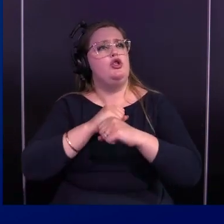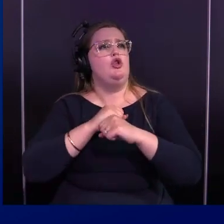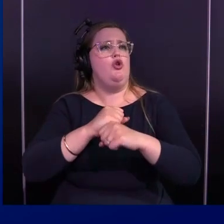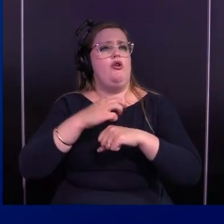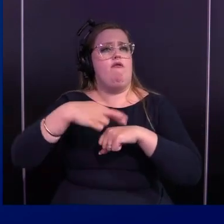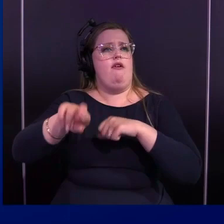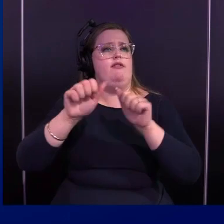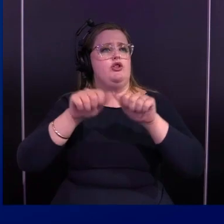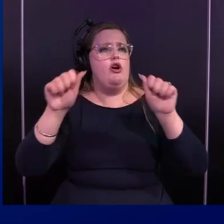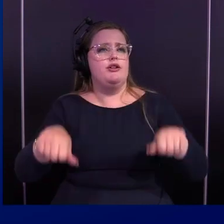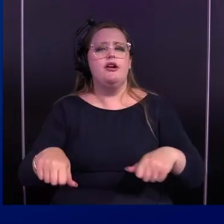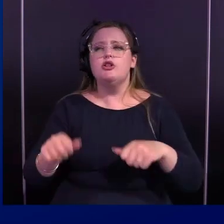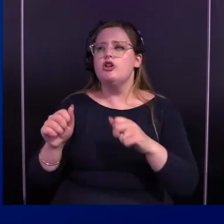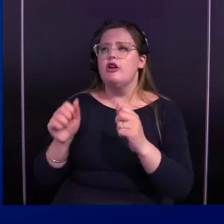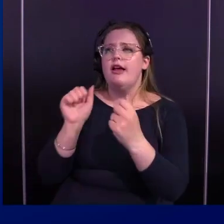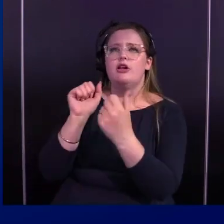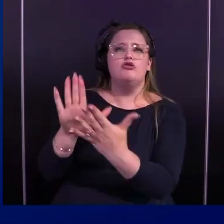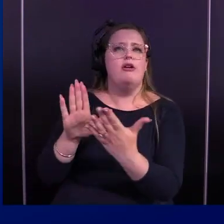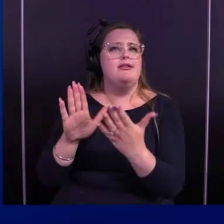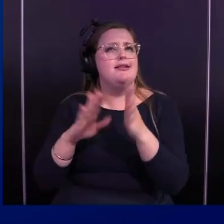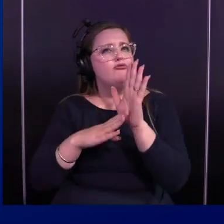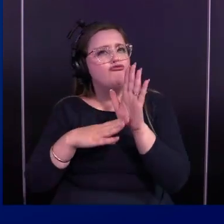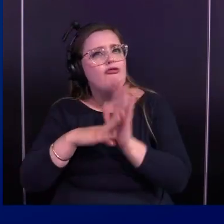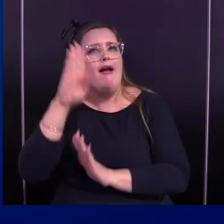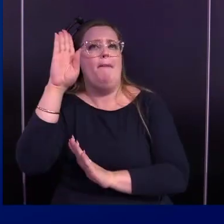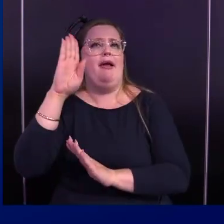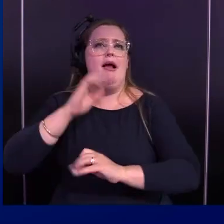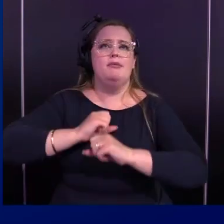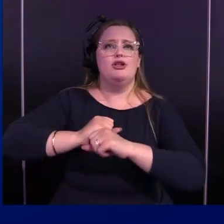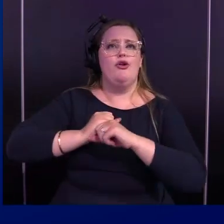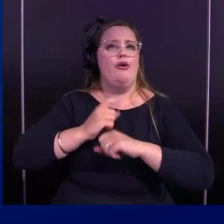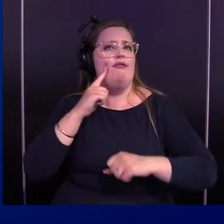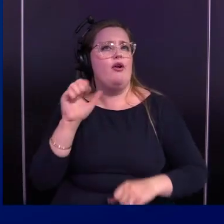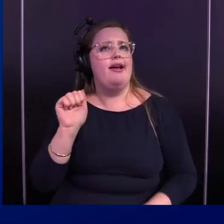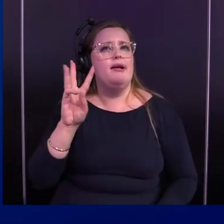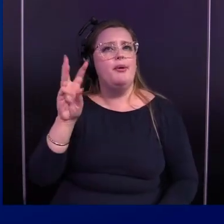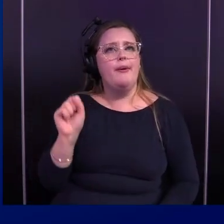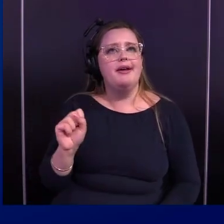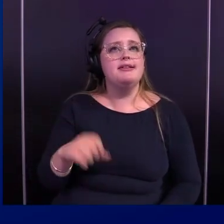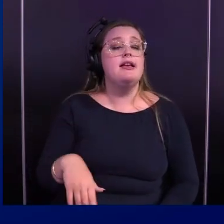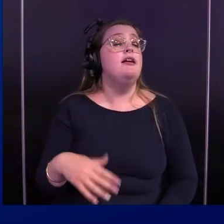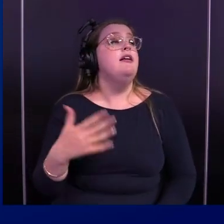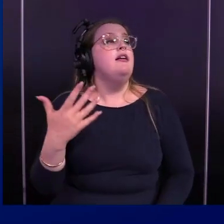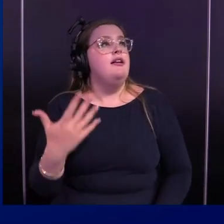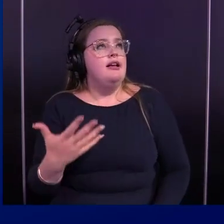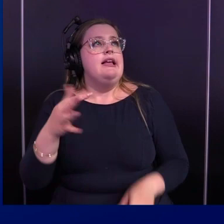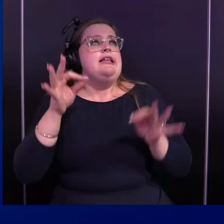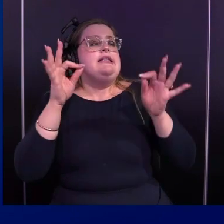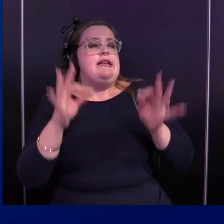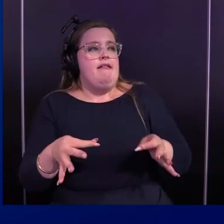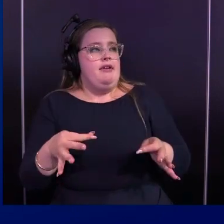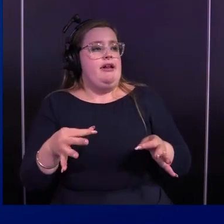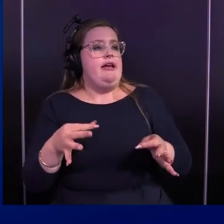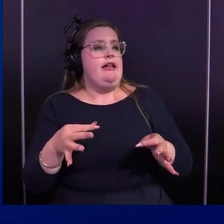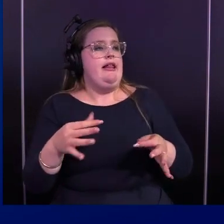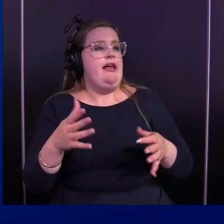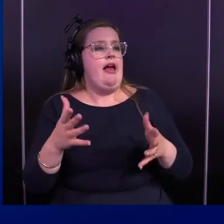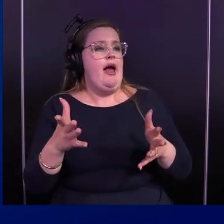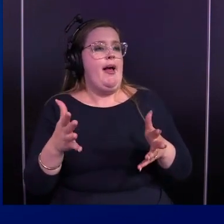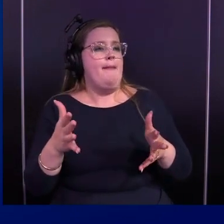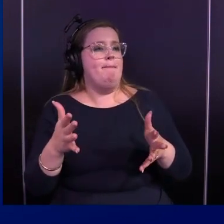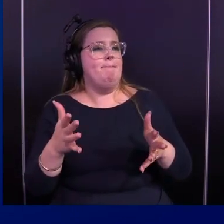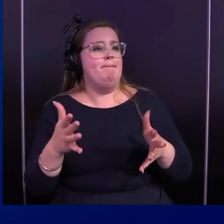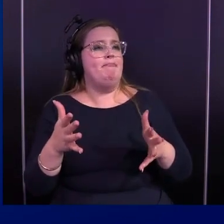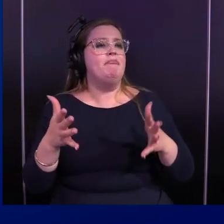addresses ramping up being secure on AWS? For sure, what I can